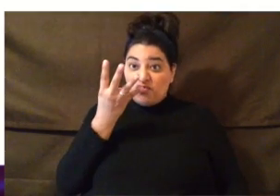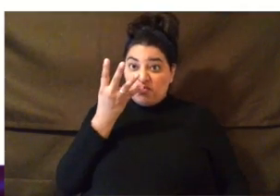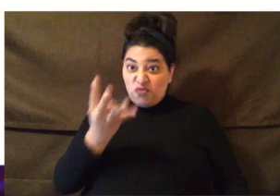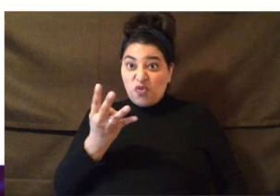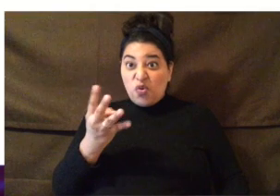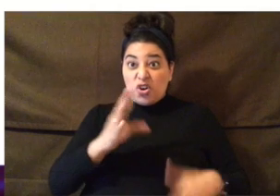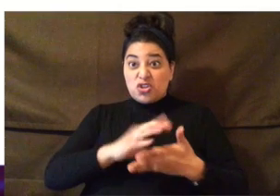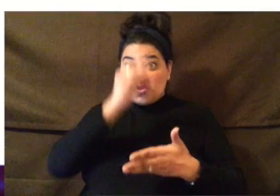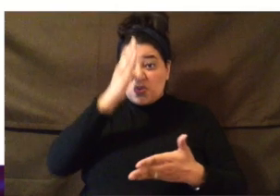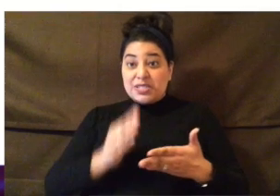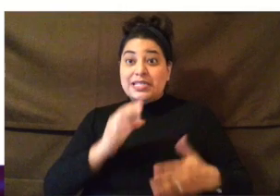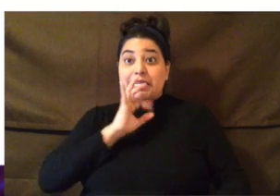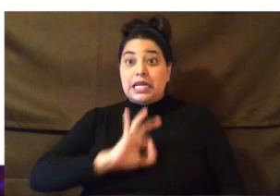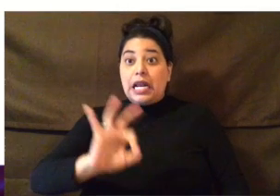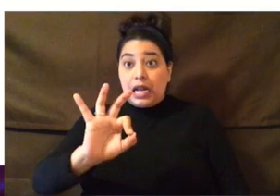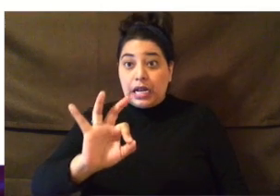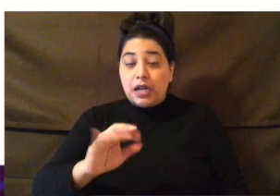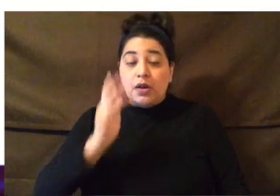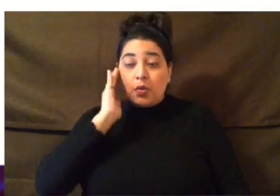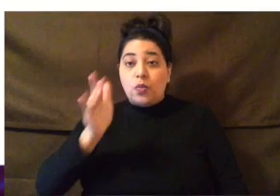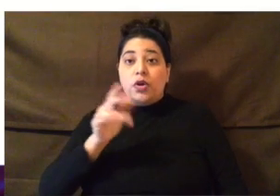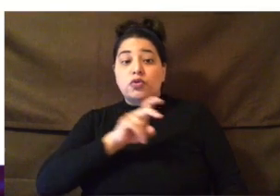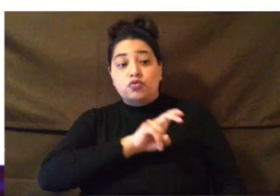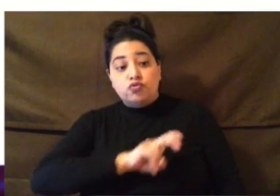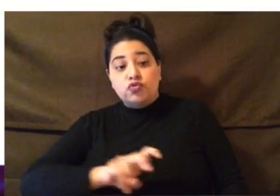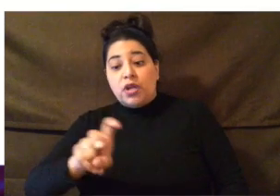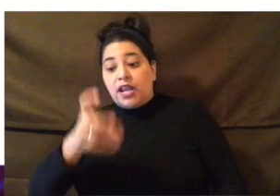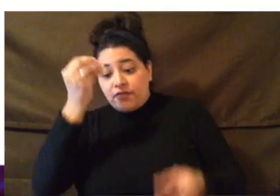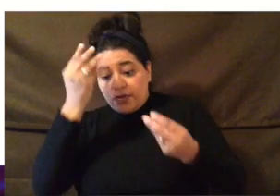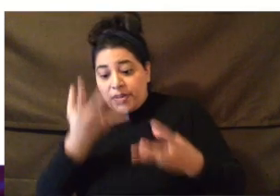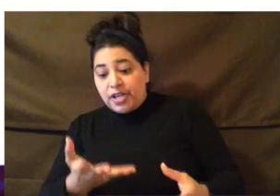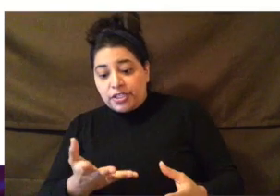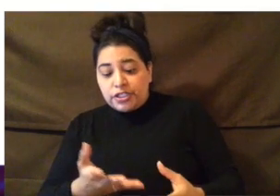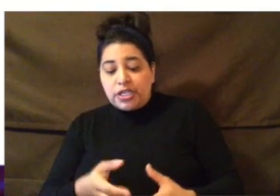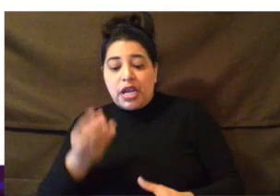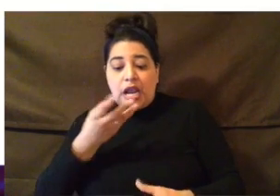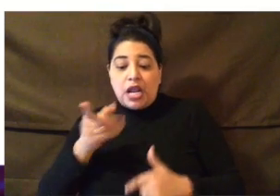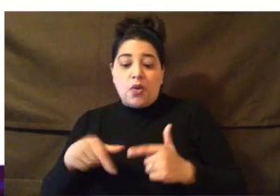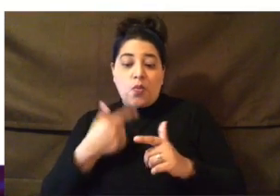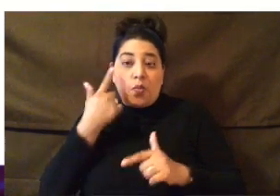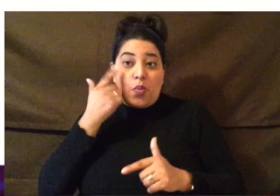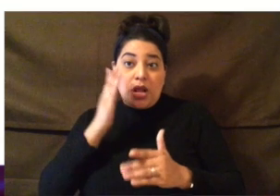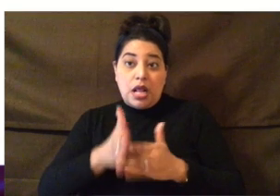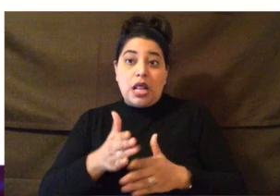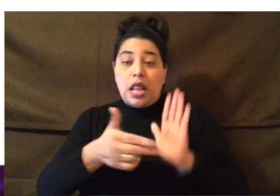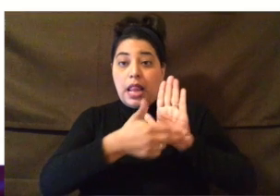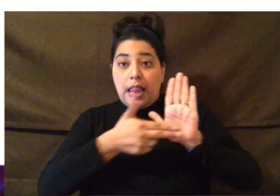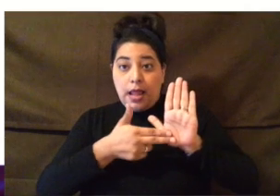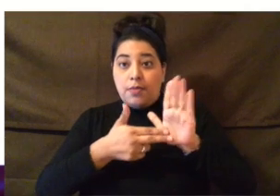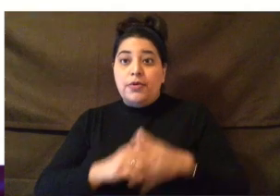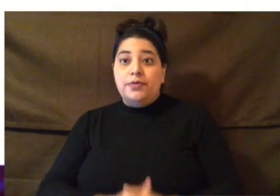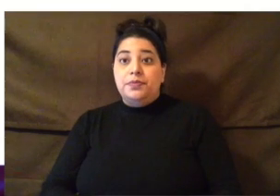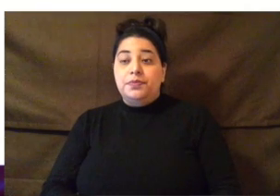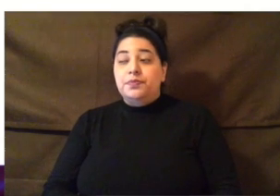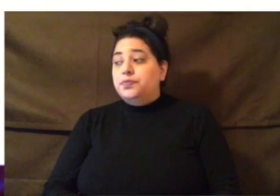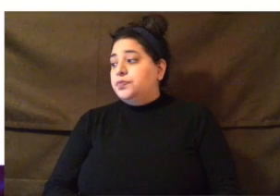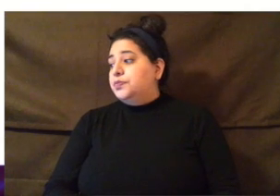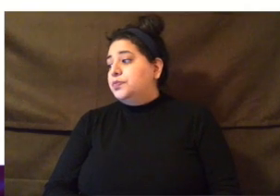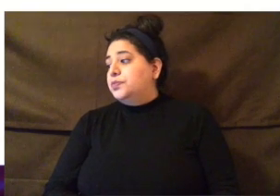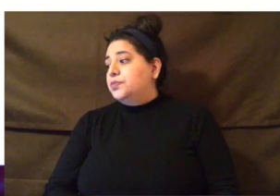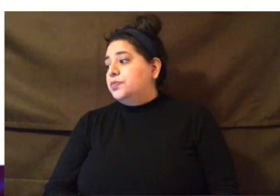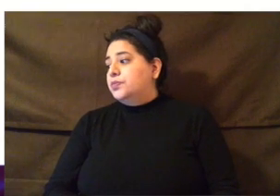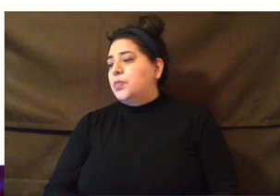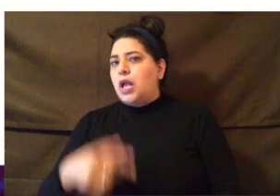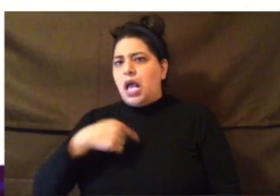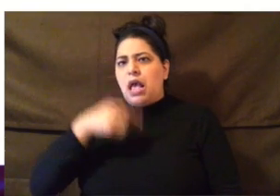are 9 years old. So I'm going to transfer that data and I'm going to label it. Okay, now I think